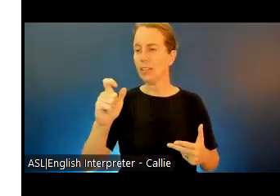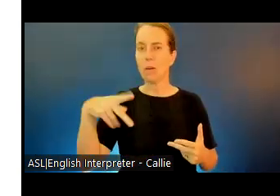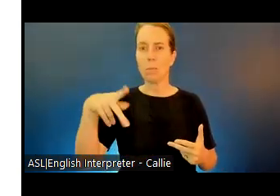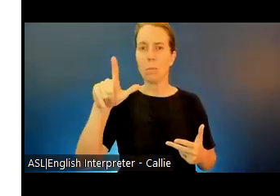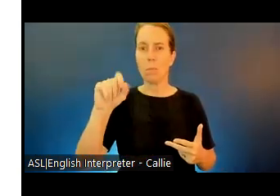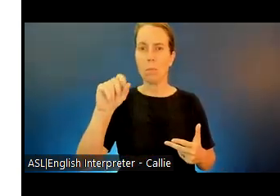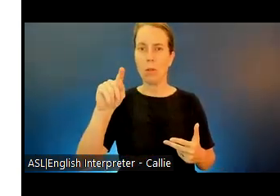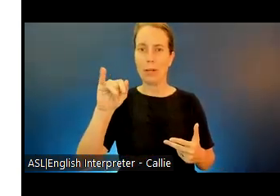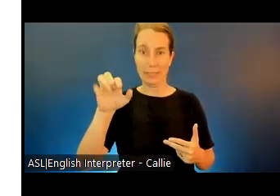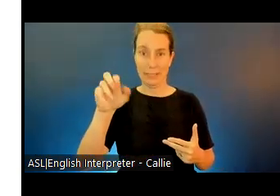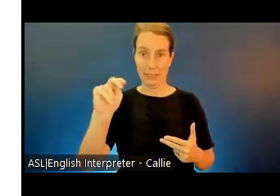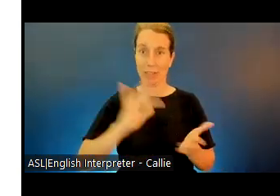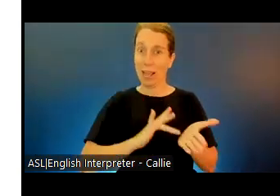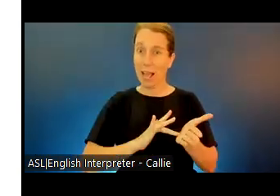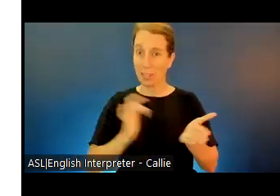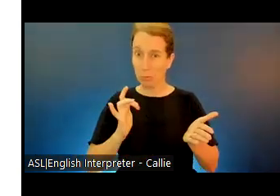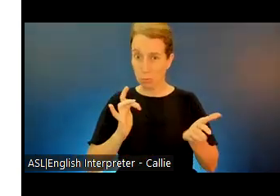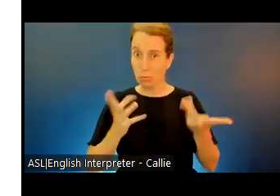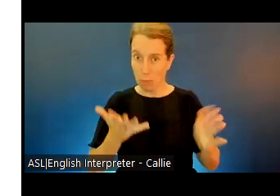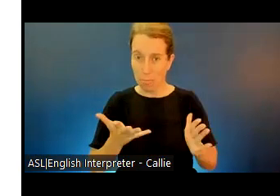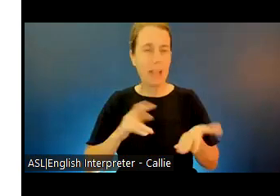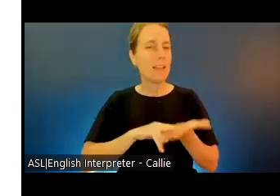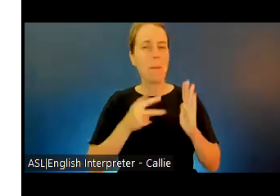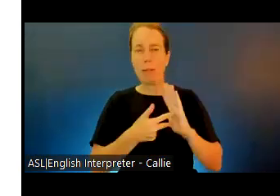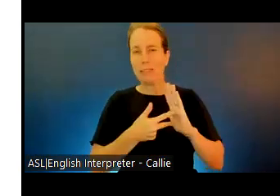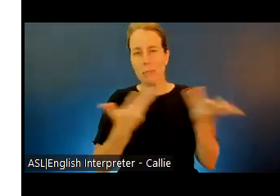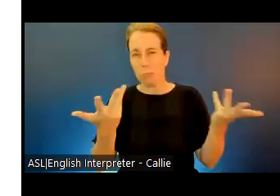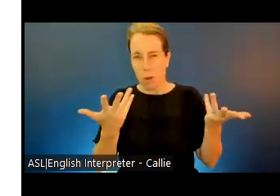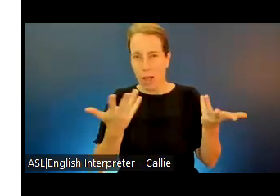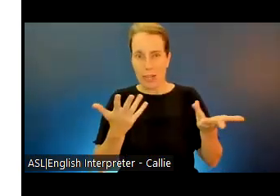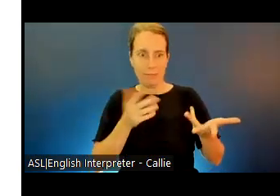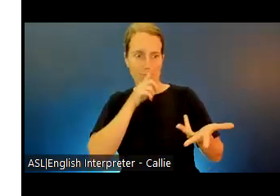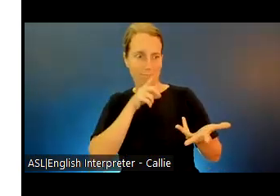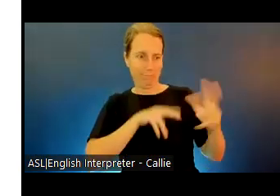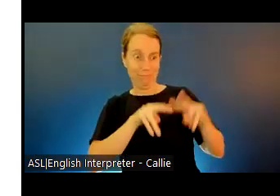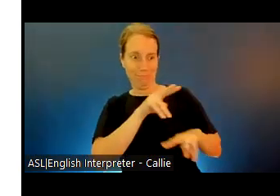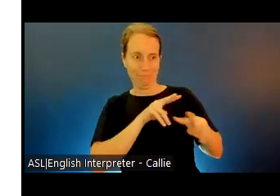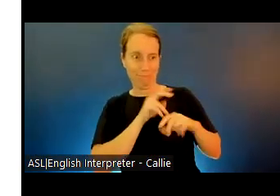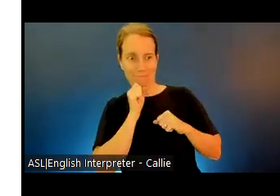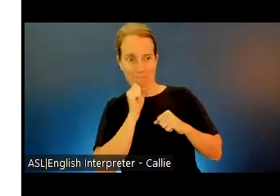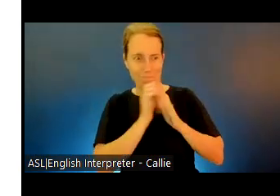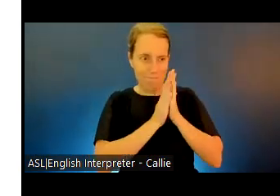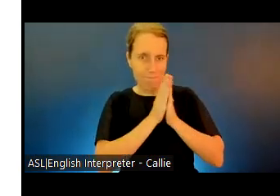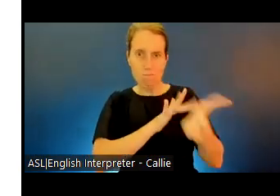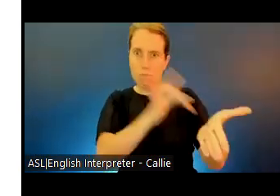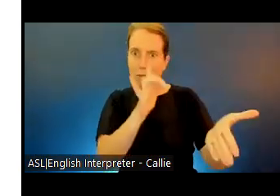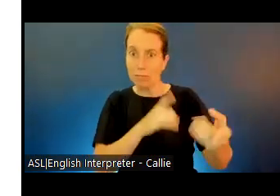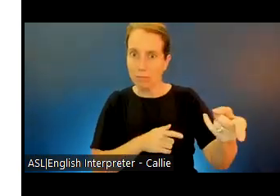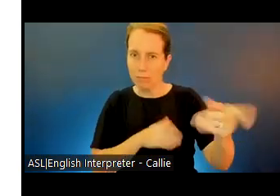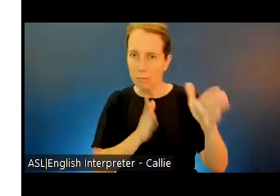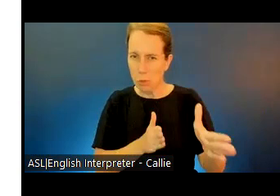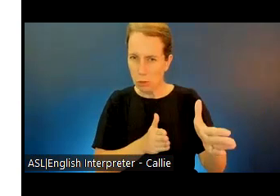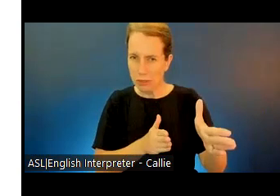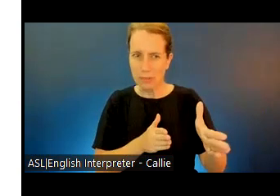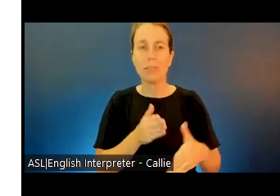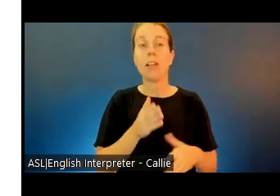taking improper advantage of an individual. So the two main categories are financial exploitation or